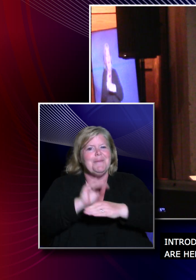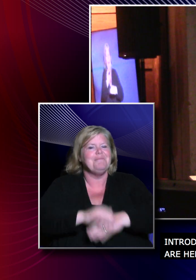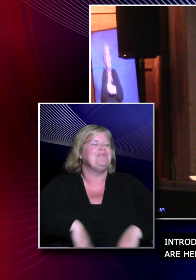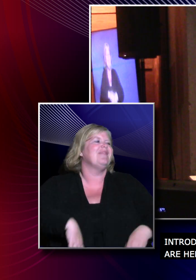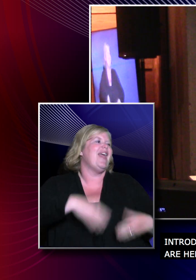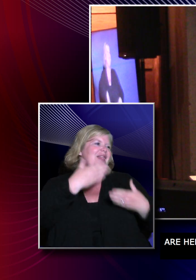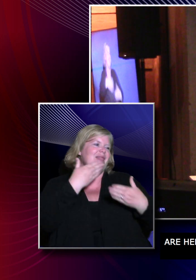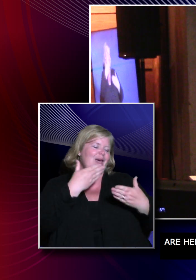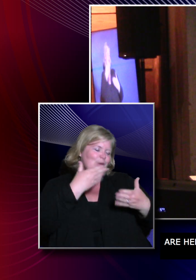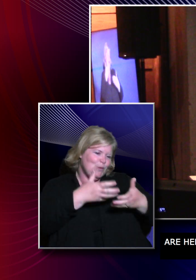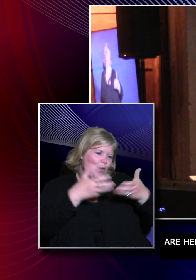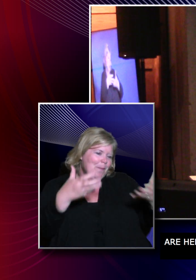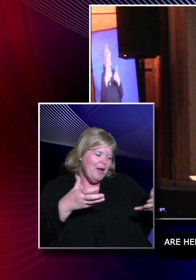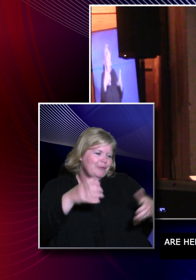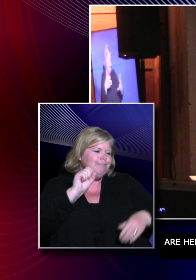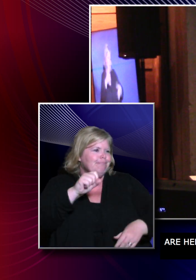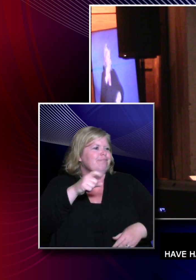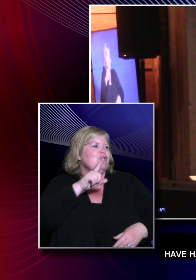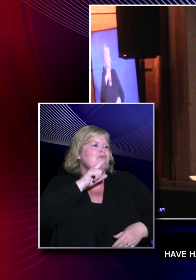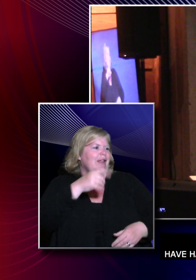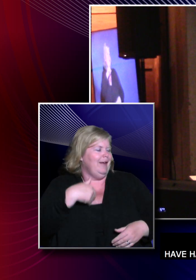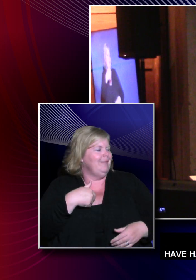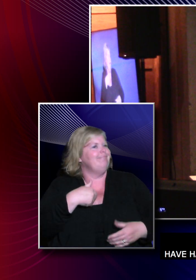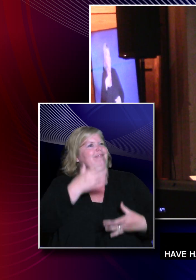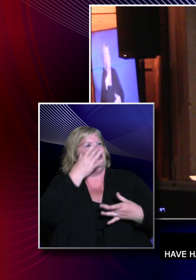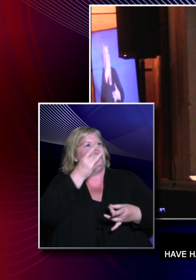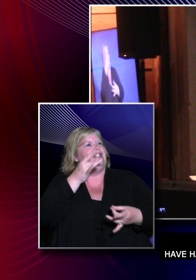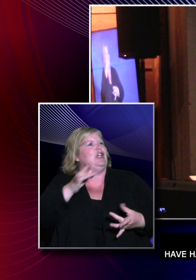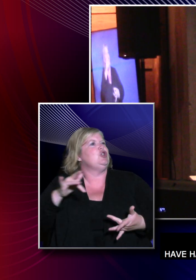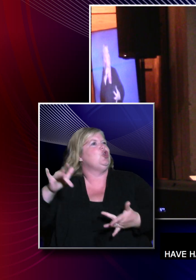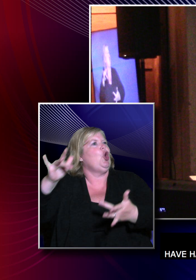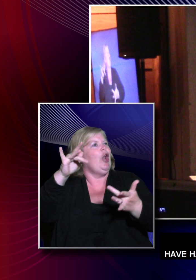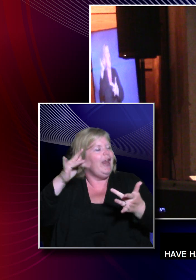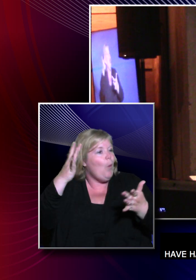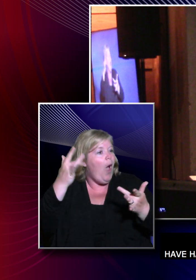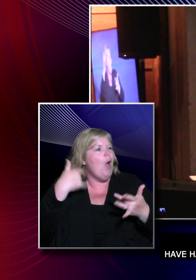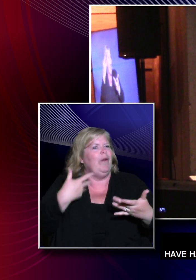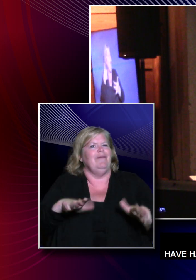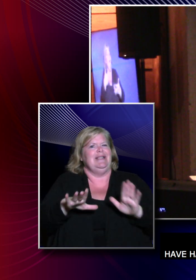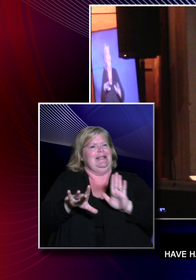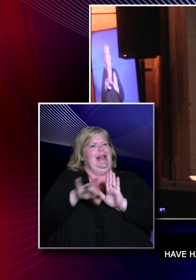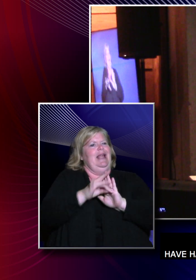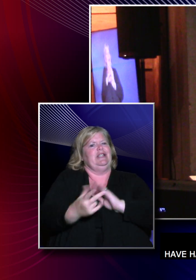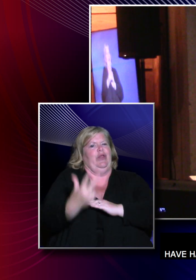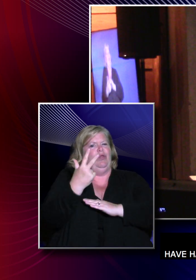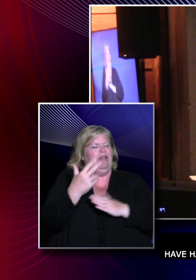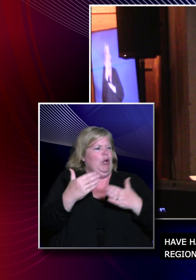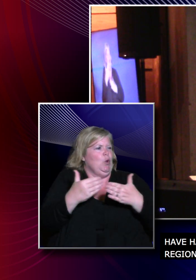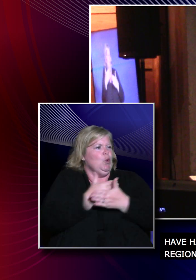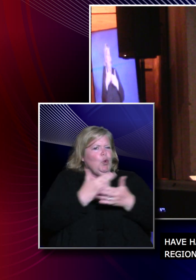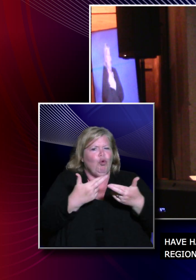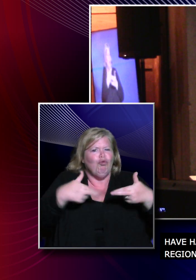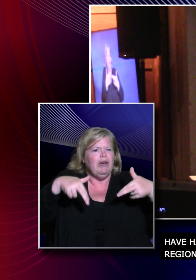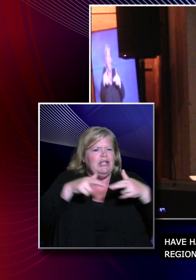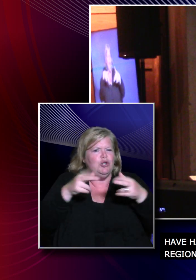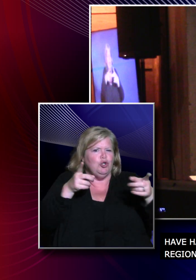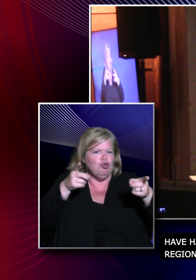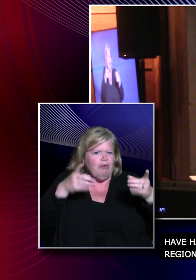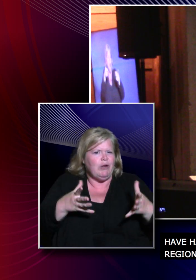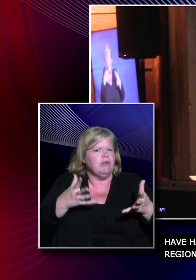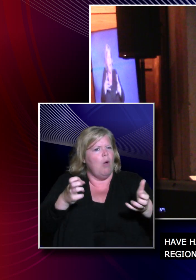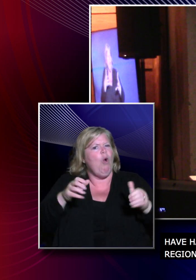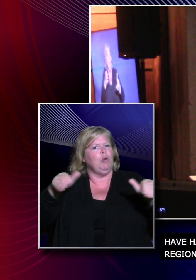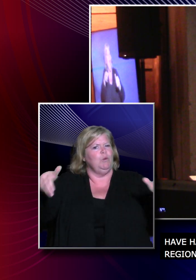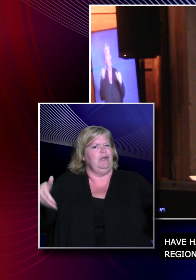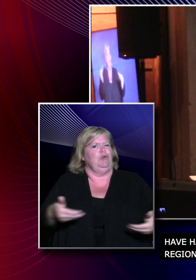much. We have had a journey where we have selected 3 regional directors, and I'd like to introduce you to them at this